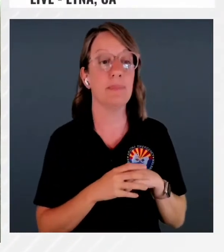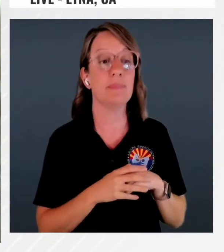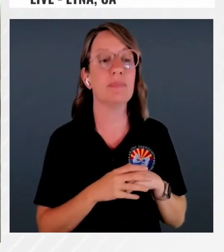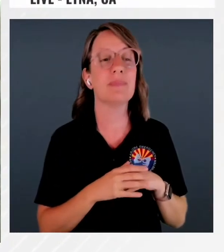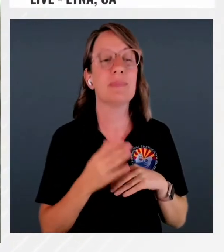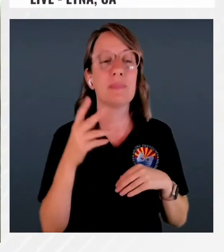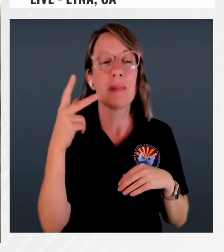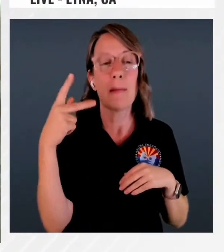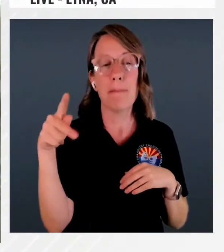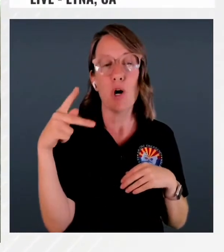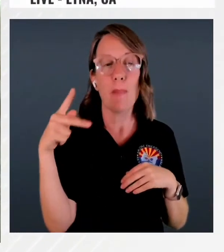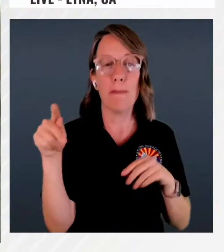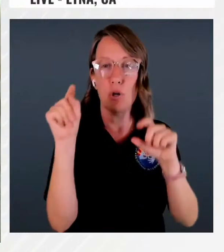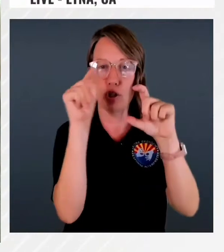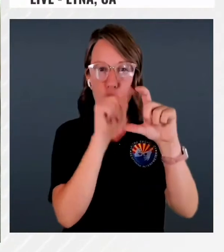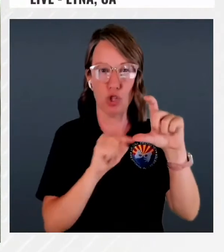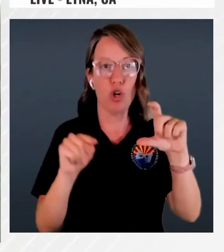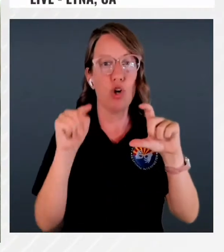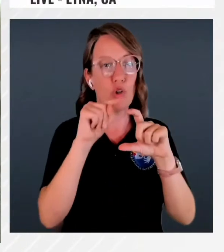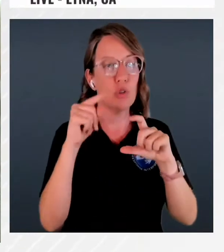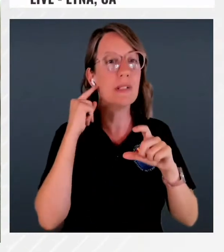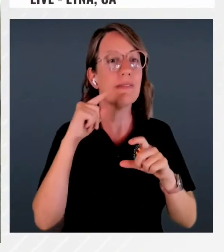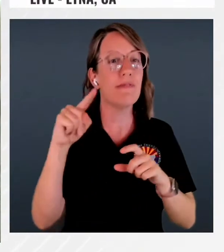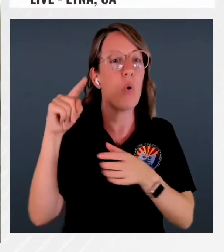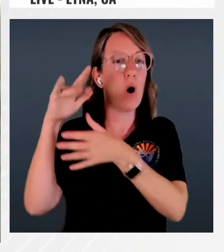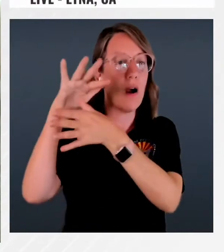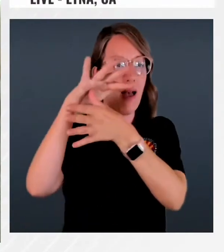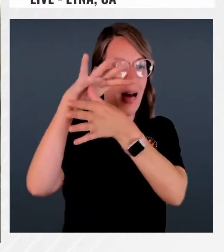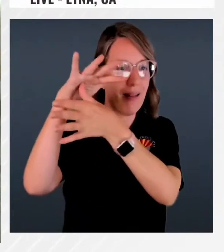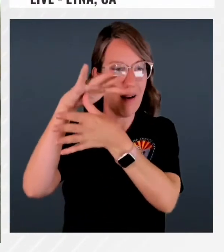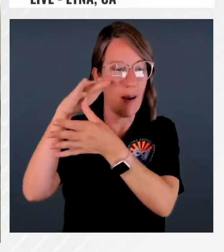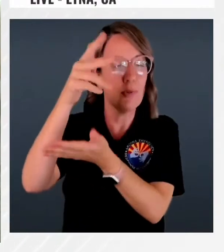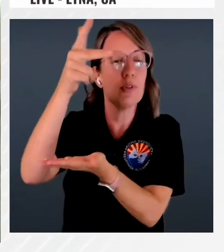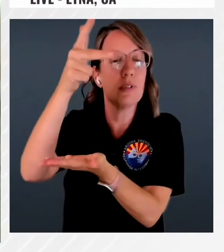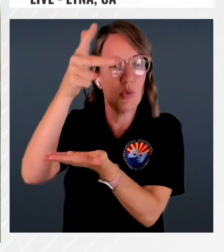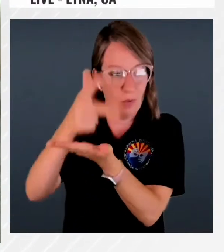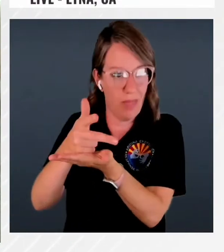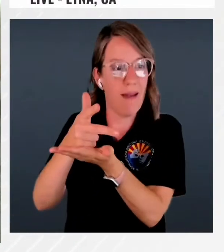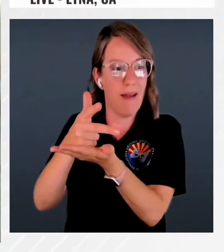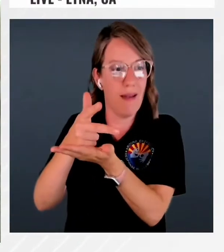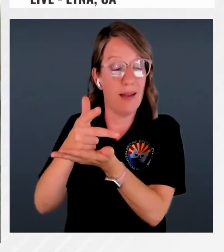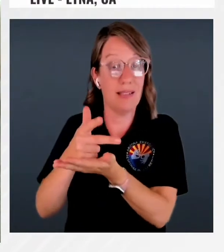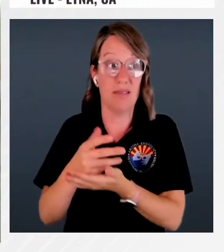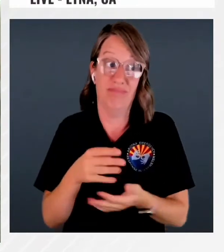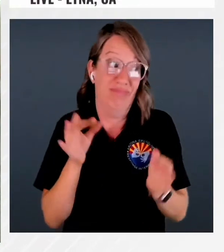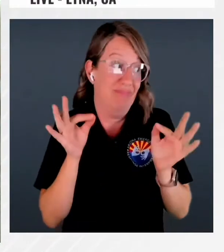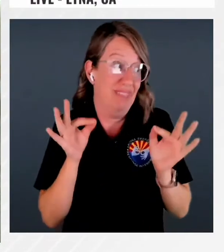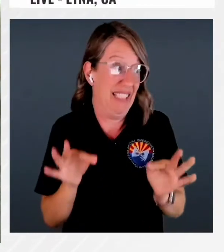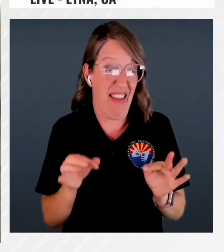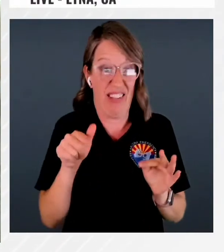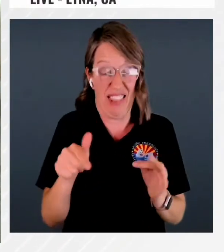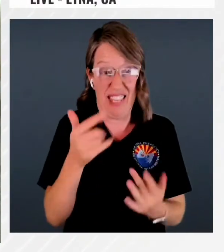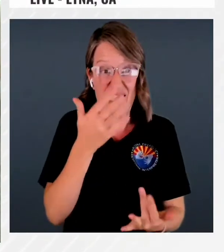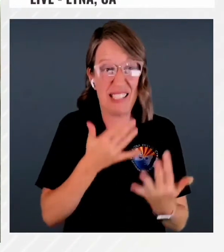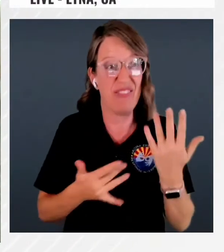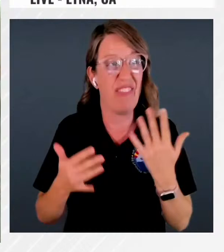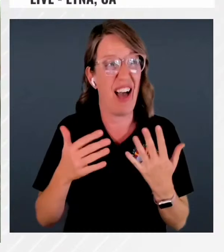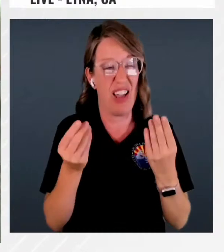So definitely in the Klamath on this incident, very rugged terrain.